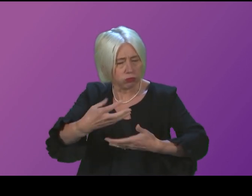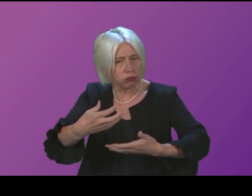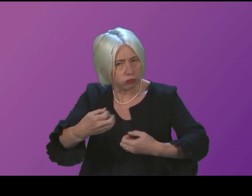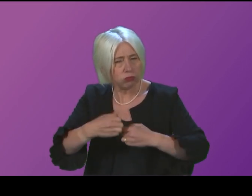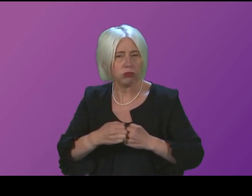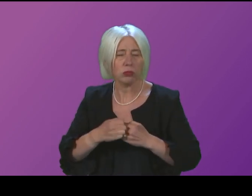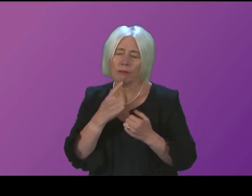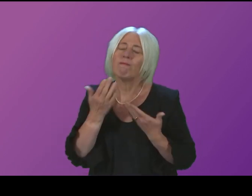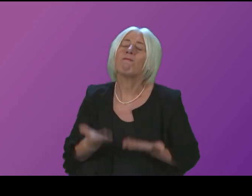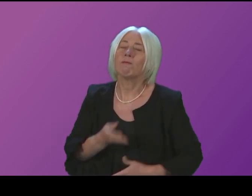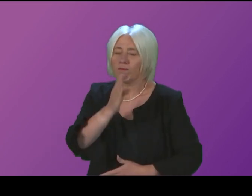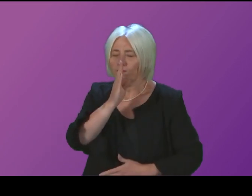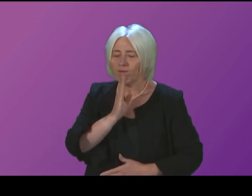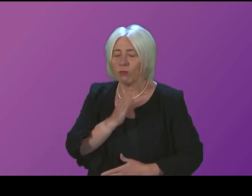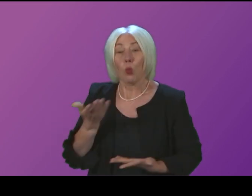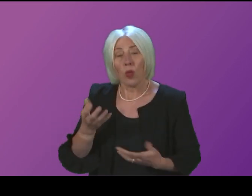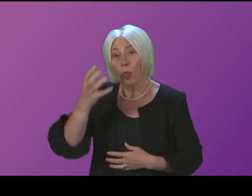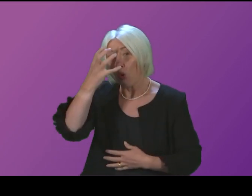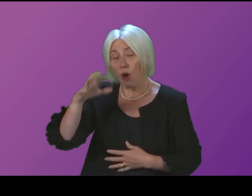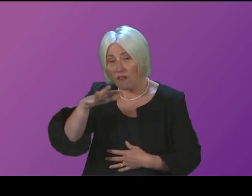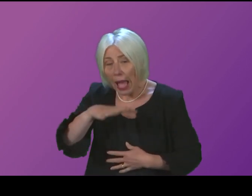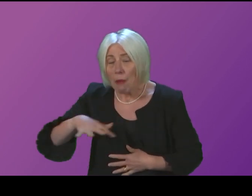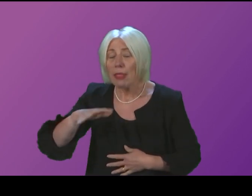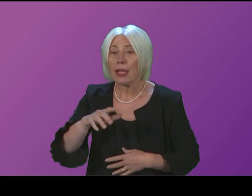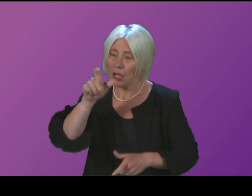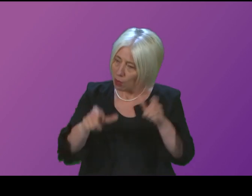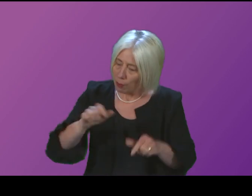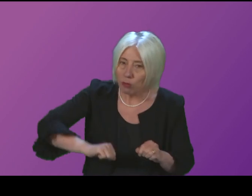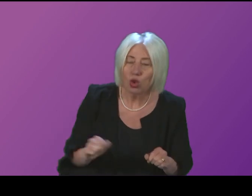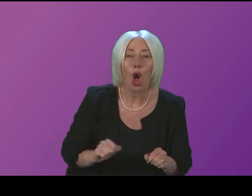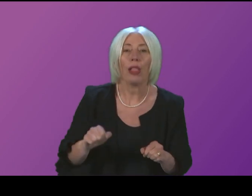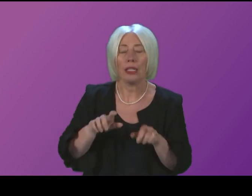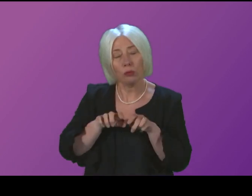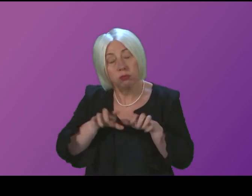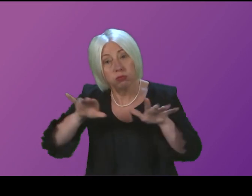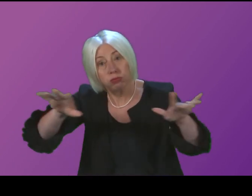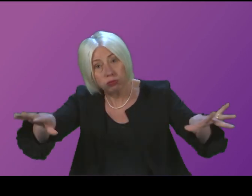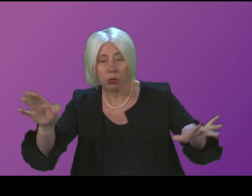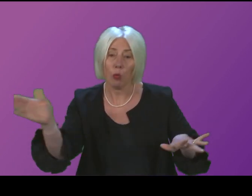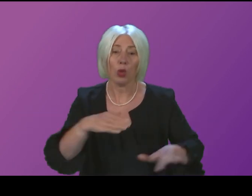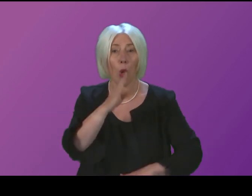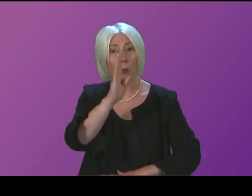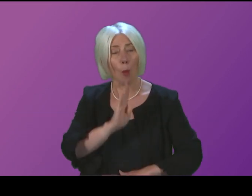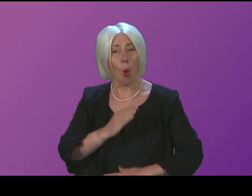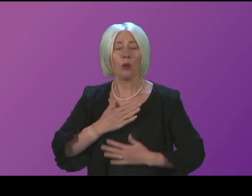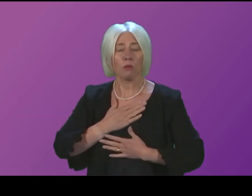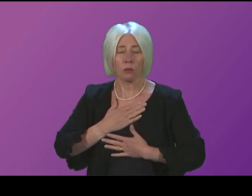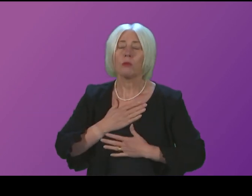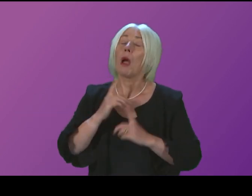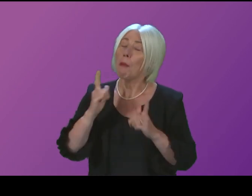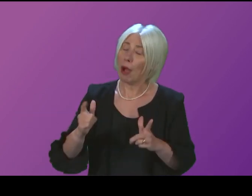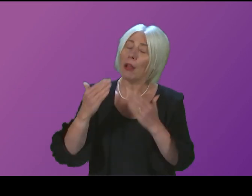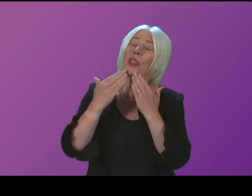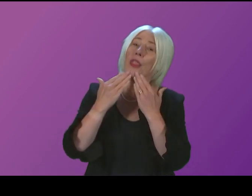while we mourn today with the royal family and with the people of Scotland and others far beyond, we also give thanks as a